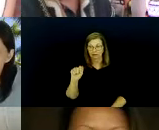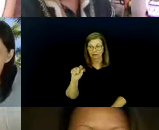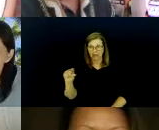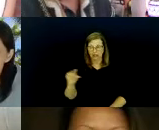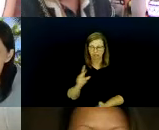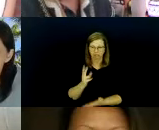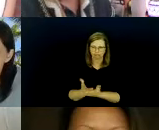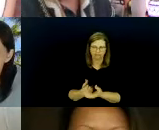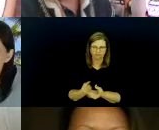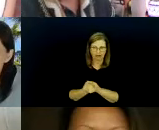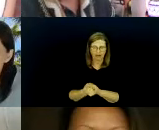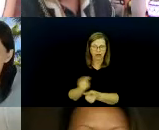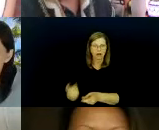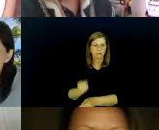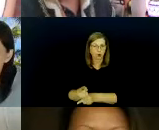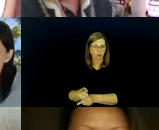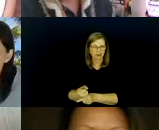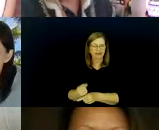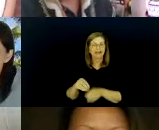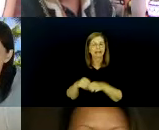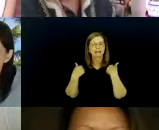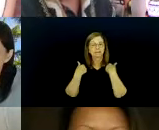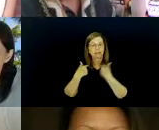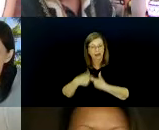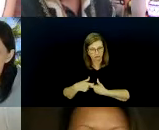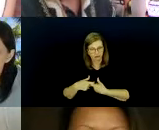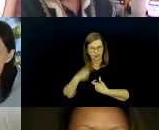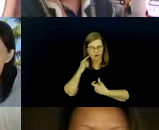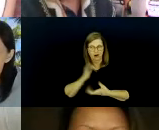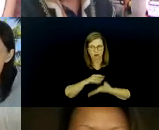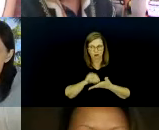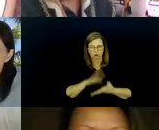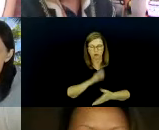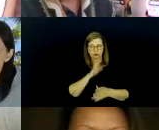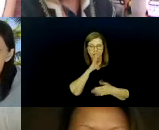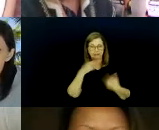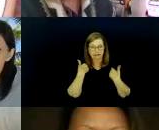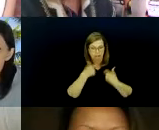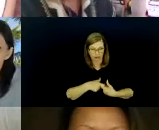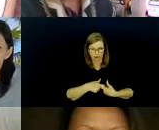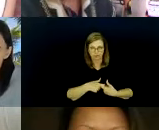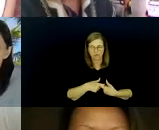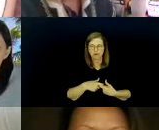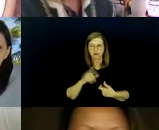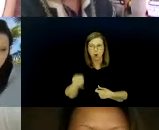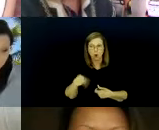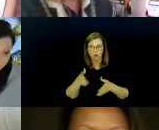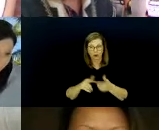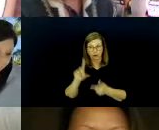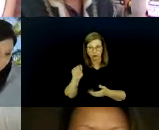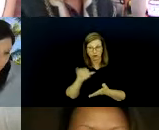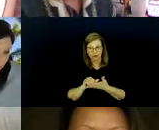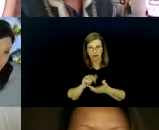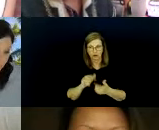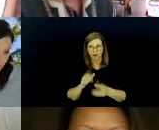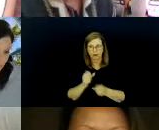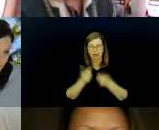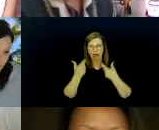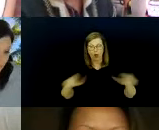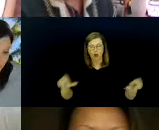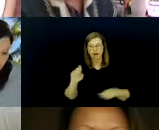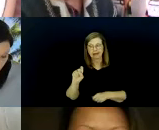and appropriate in Spanish for our students who speak Spanish and families. And so the only way we can do that is to get a really large sample